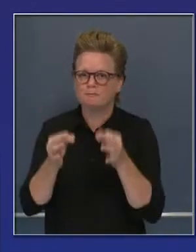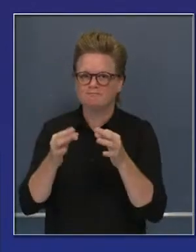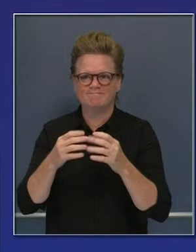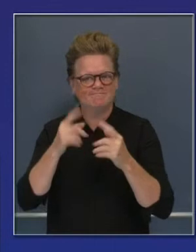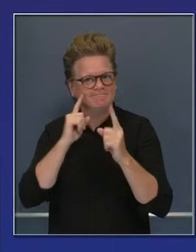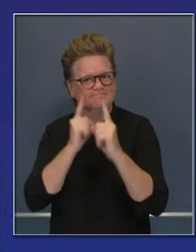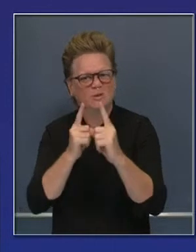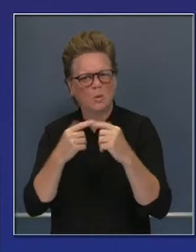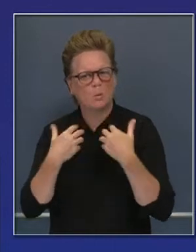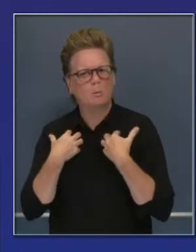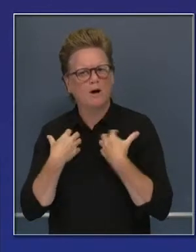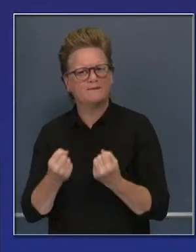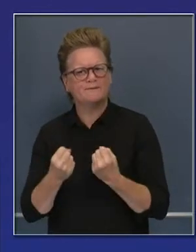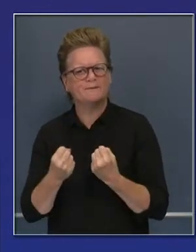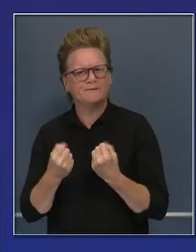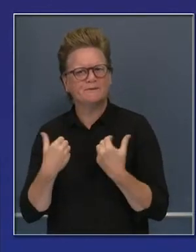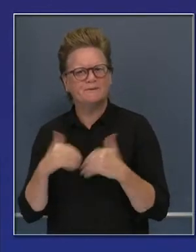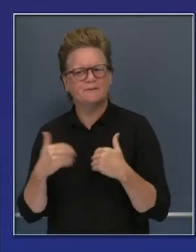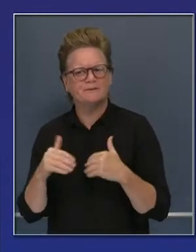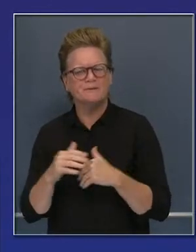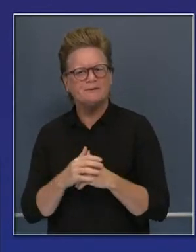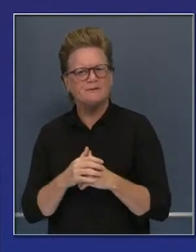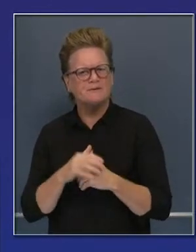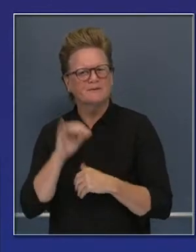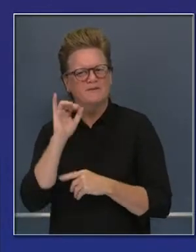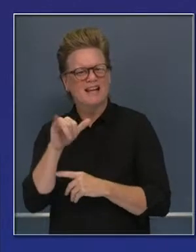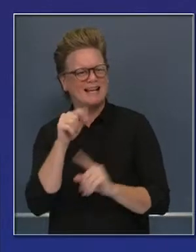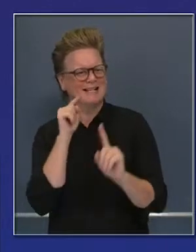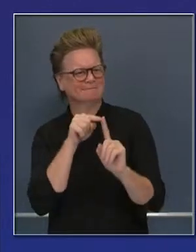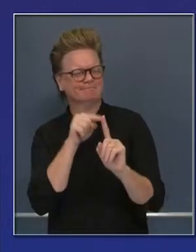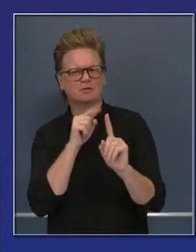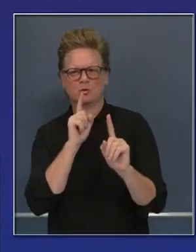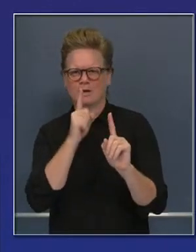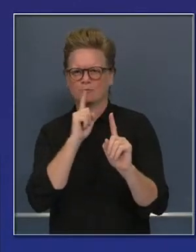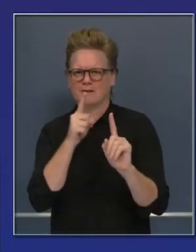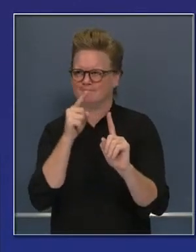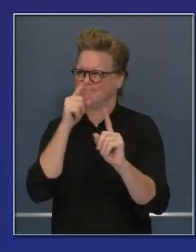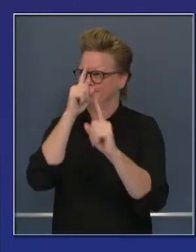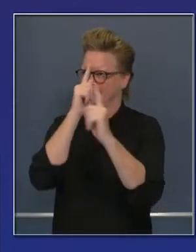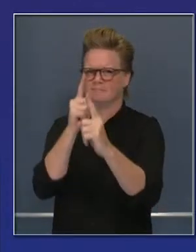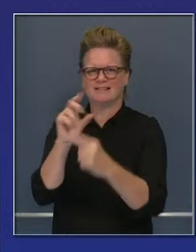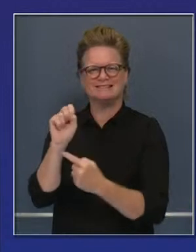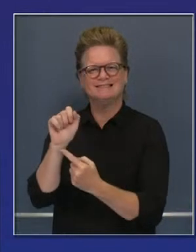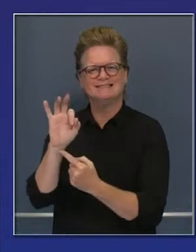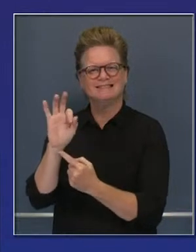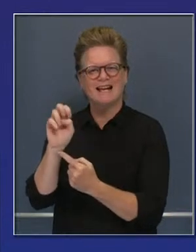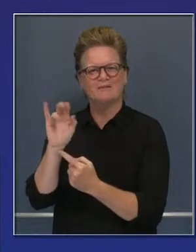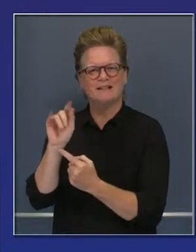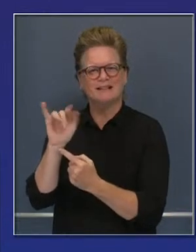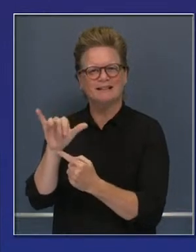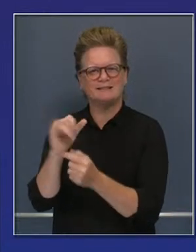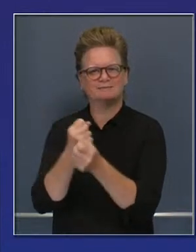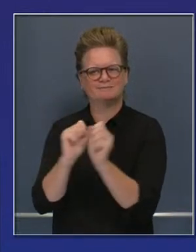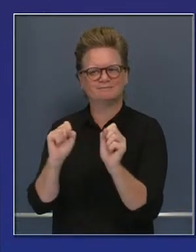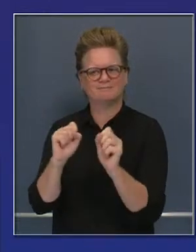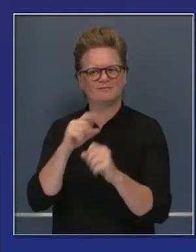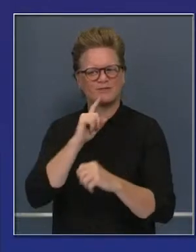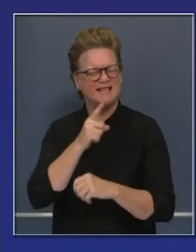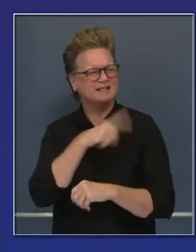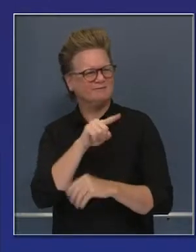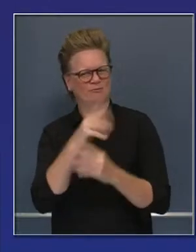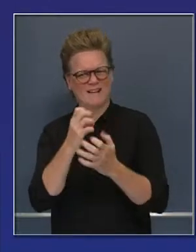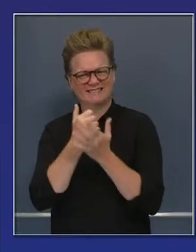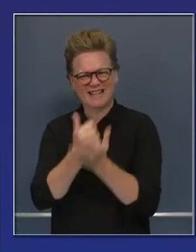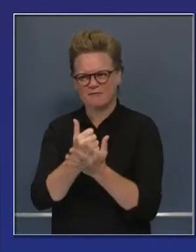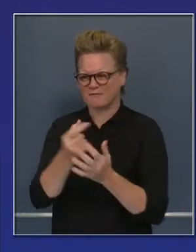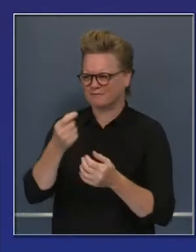is top of mind, that they stretched the limits of capacity in terms of the utilization of these evacuations protocols